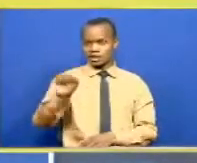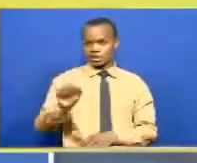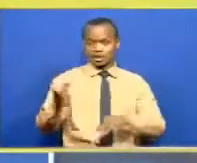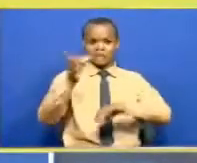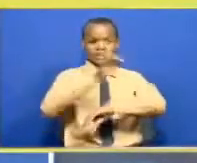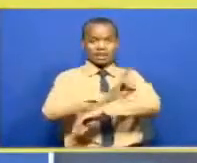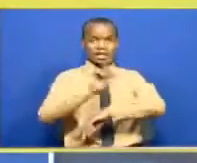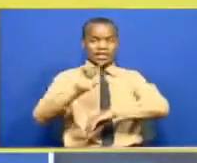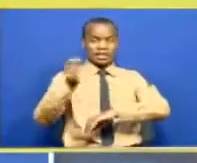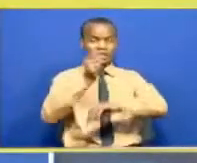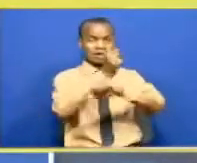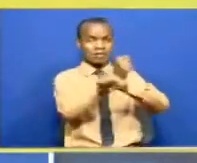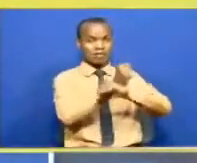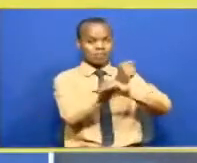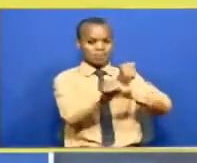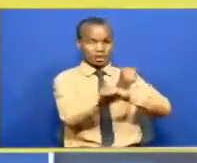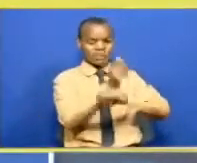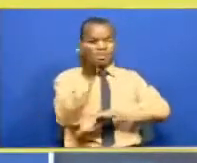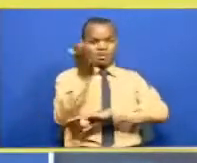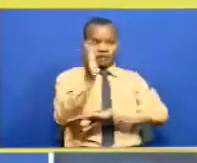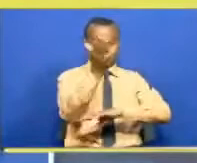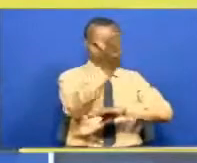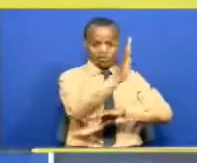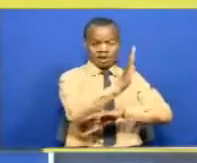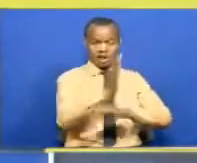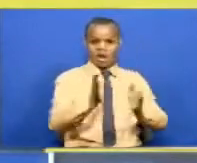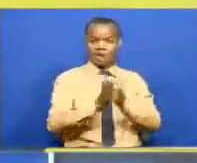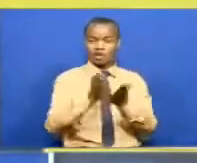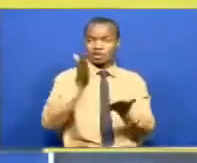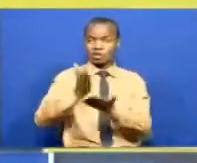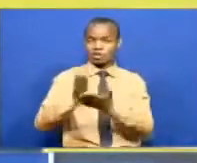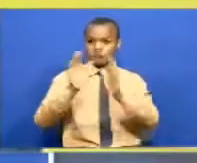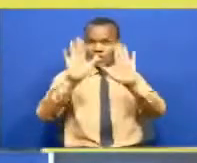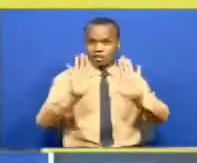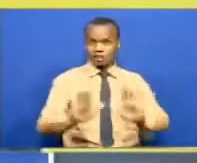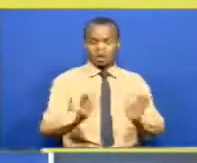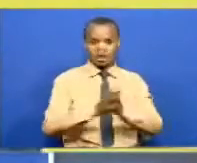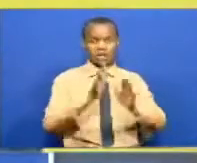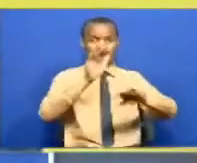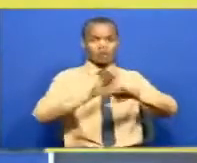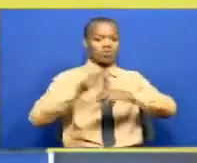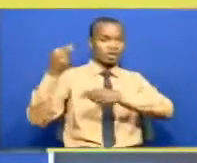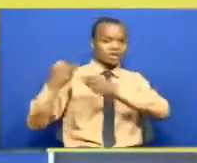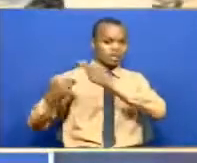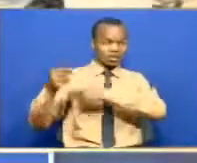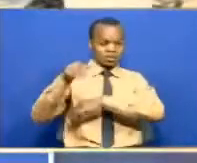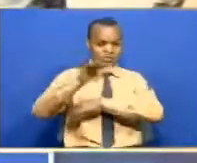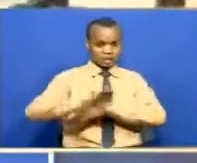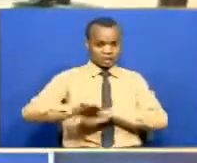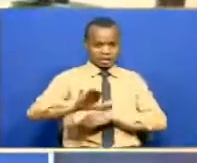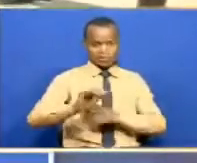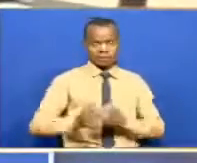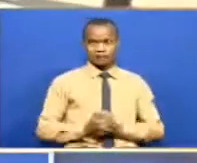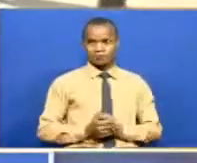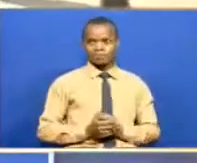protecting its wildlife, and it's a treasure, and that's a treasure and a great heritage for this nation.